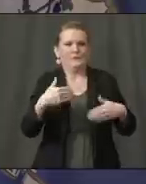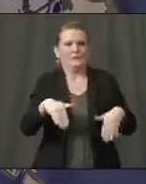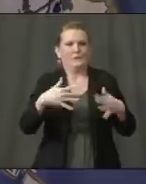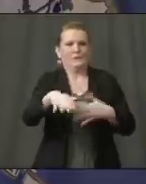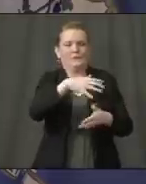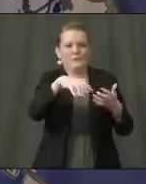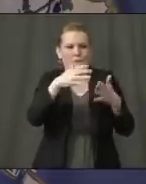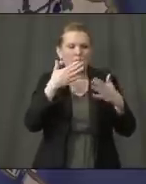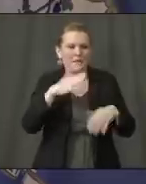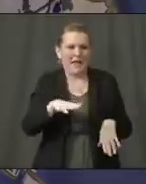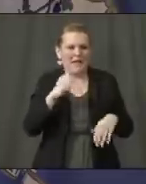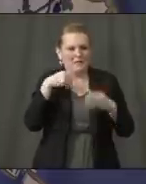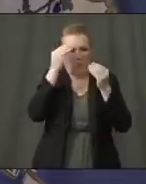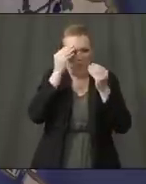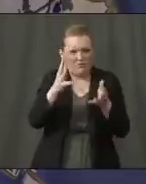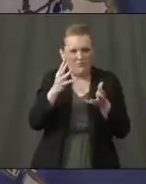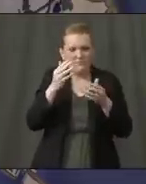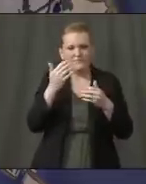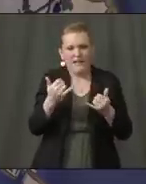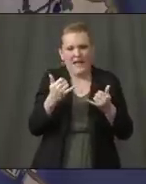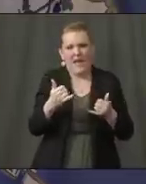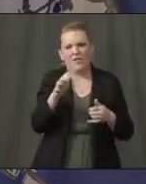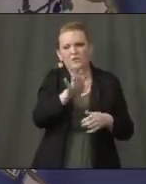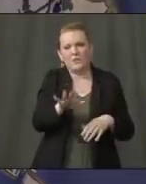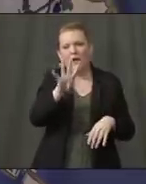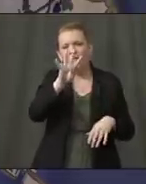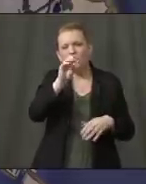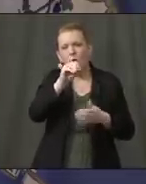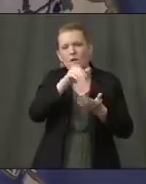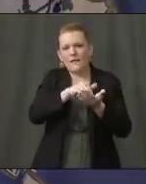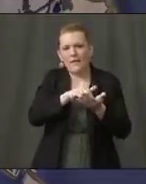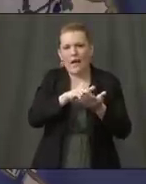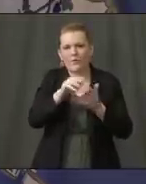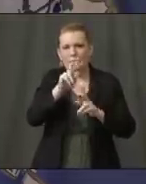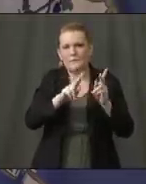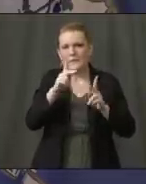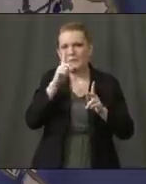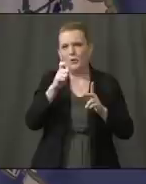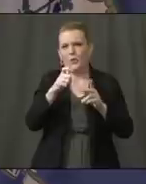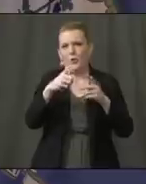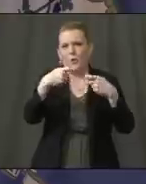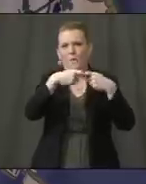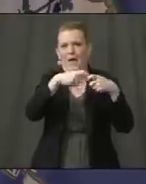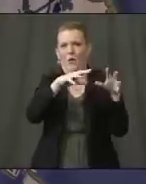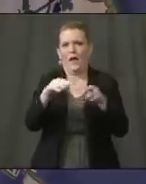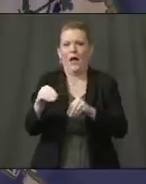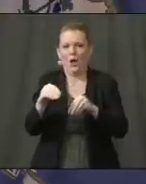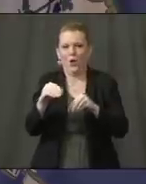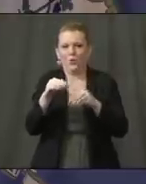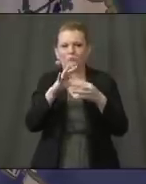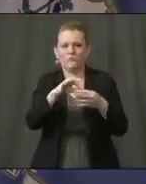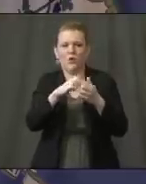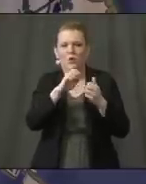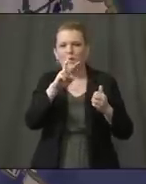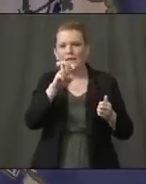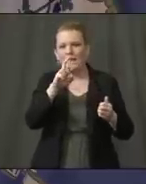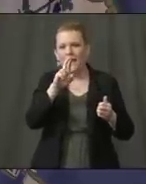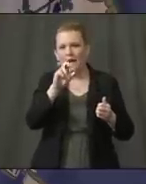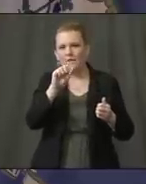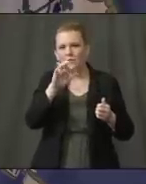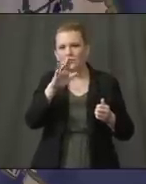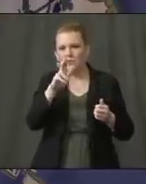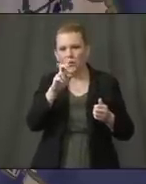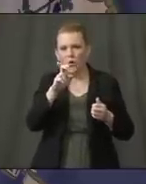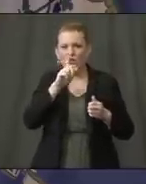without electricity, mainly in the Eversource area. It's sort of spread around Westport,